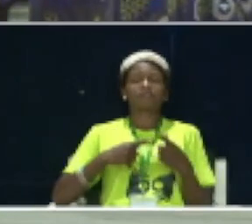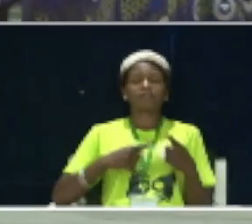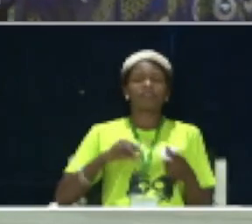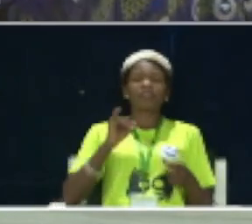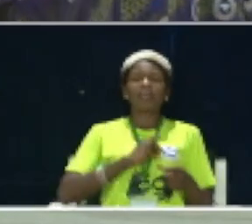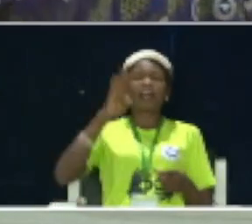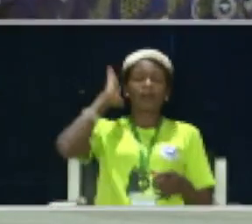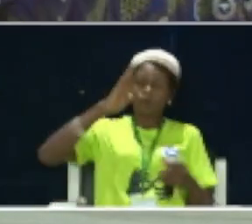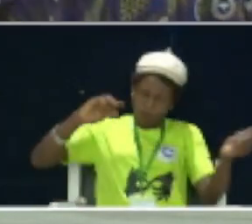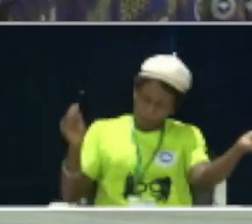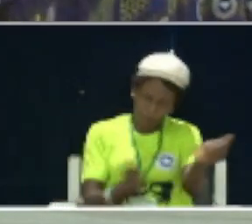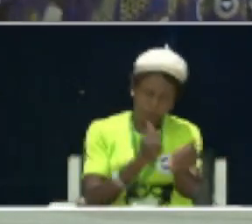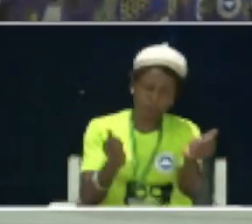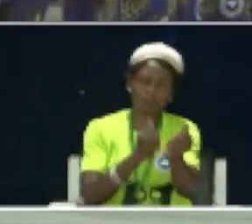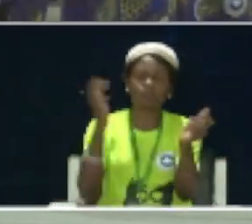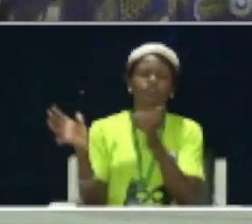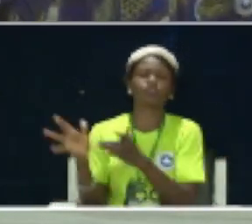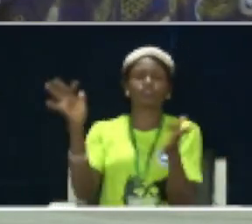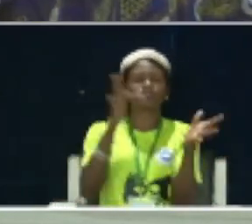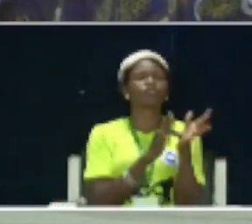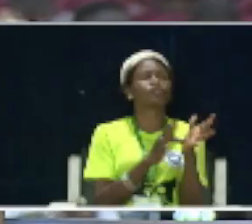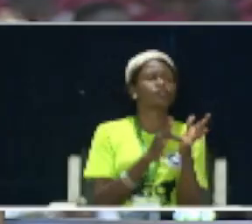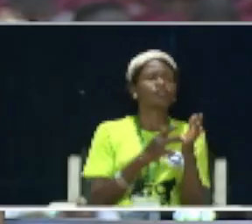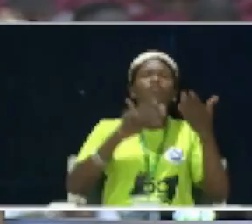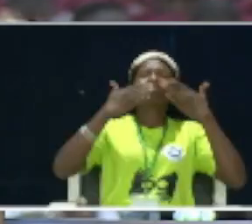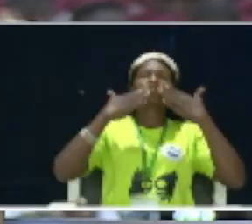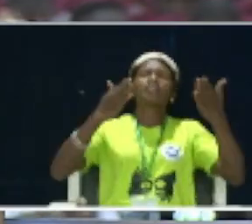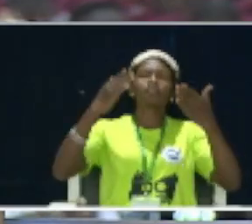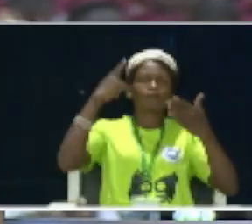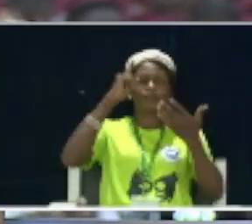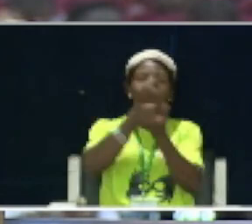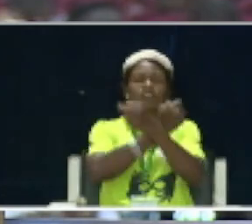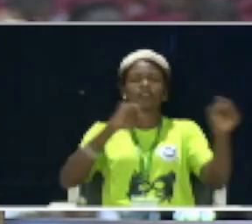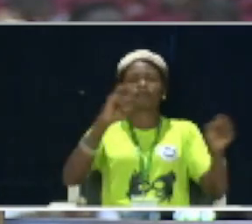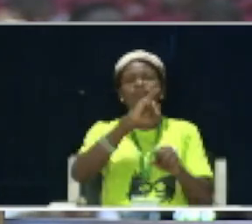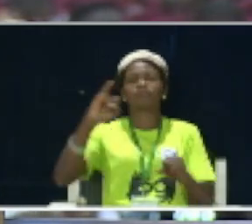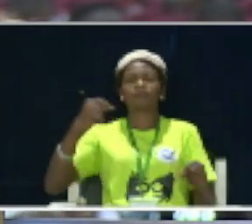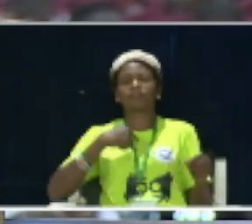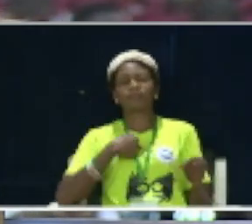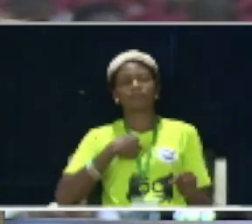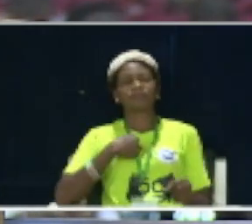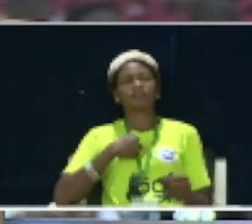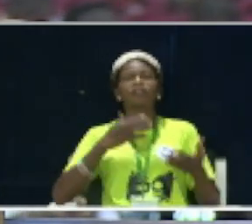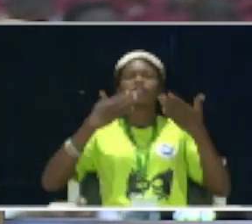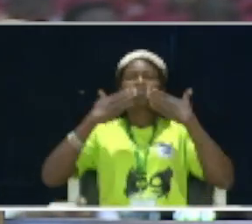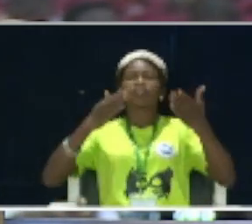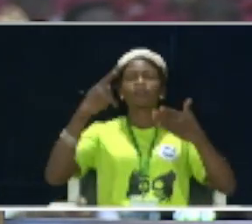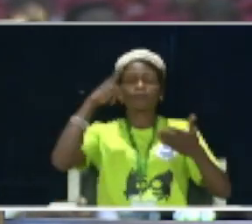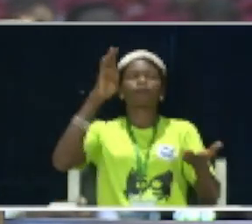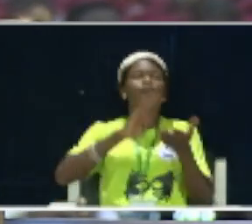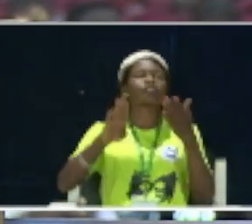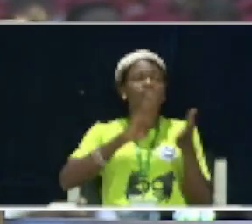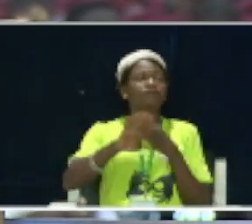I will follow you, Jesus. Thank you for saving me. Thank you for forgiving